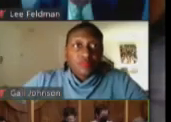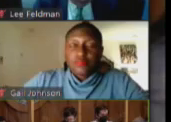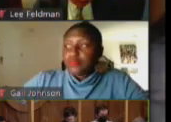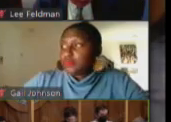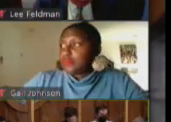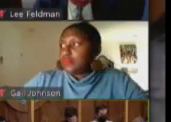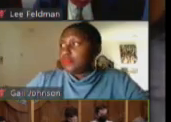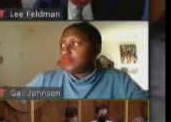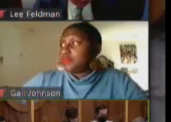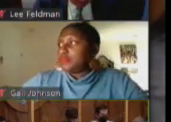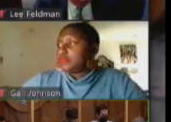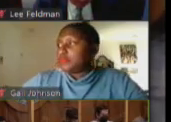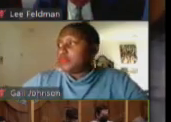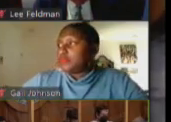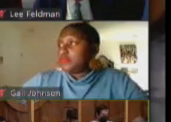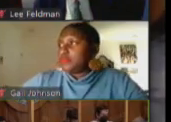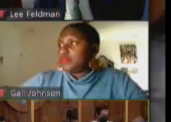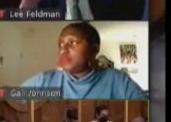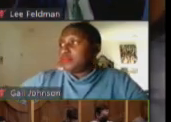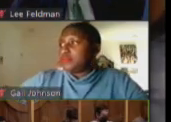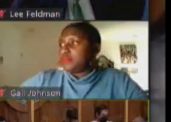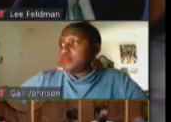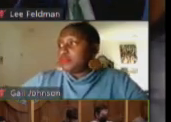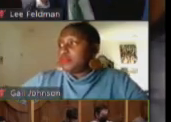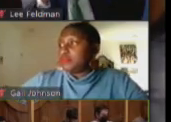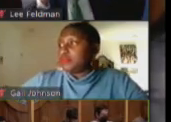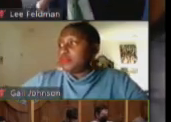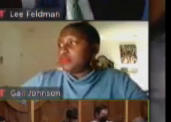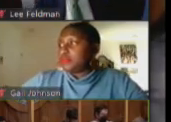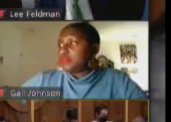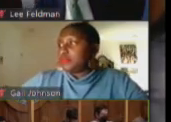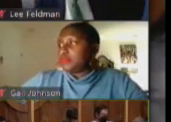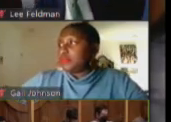commercial. It gets much more traditional residential.